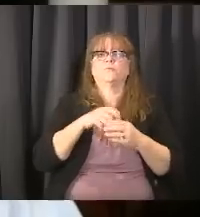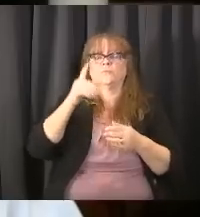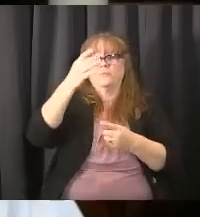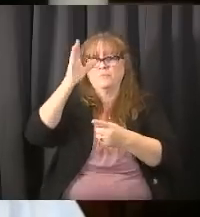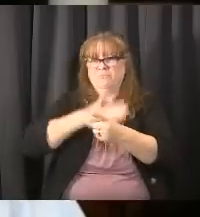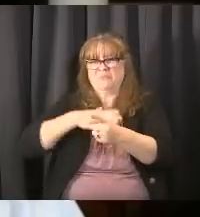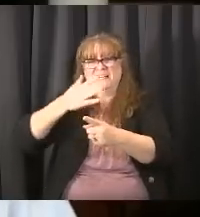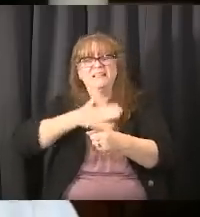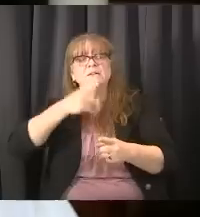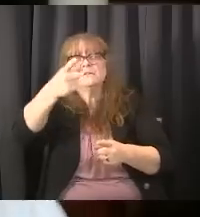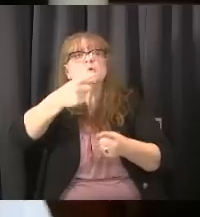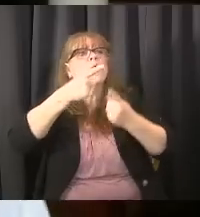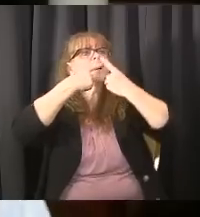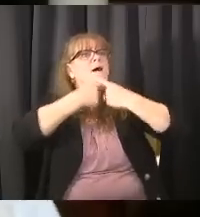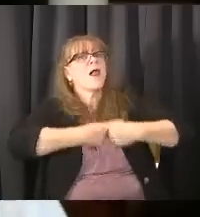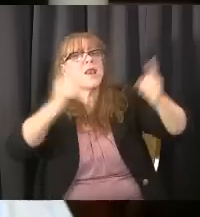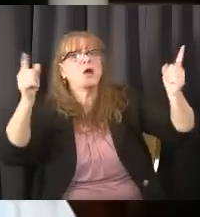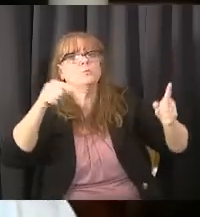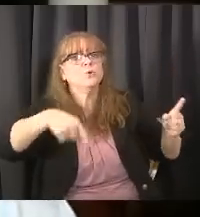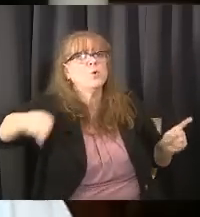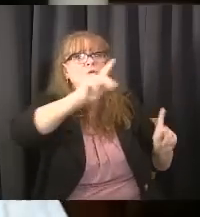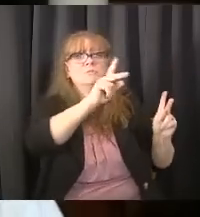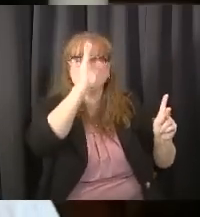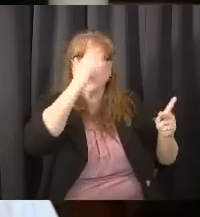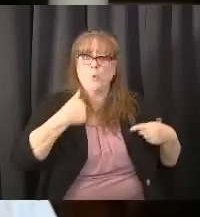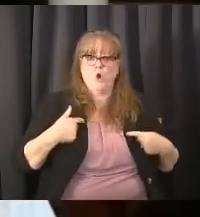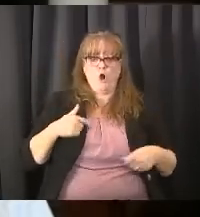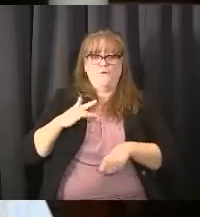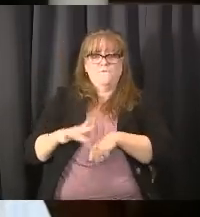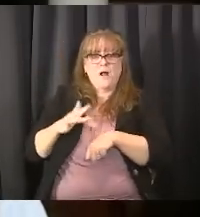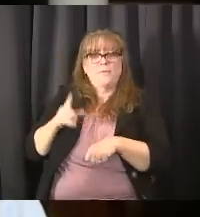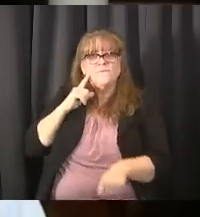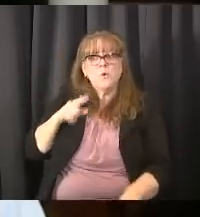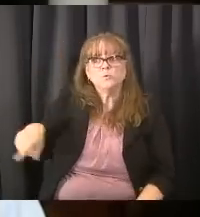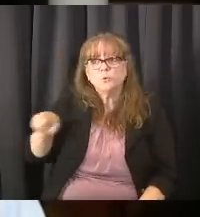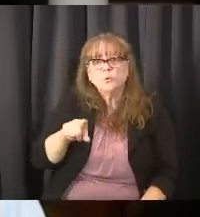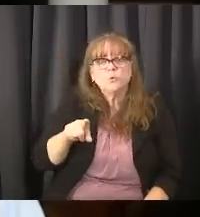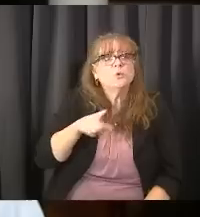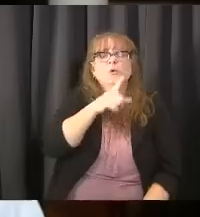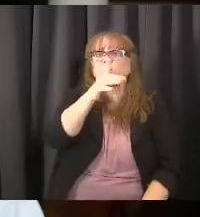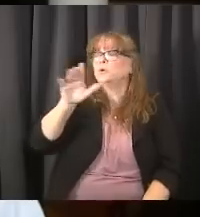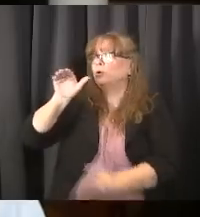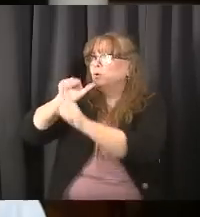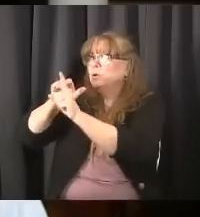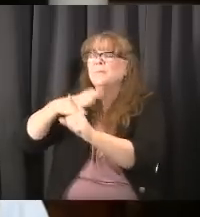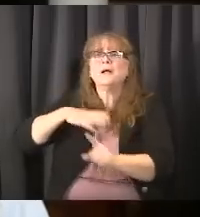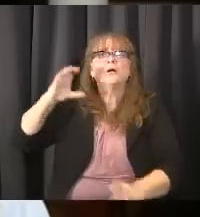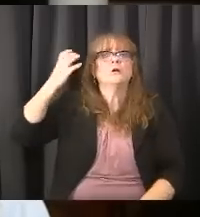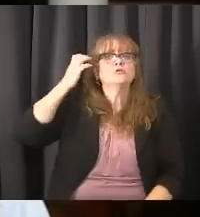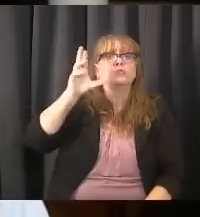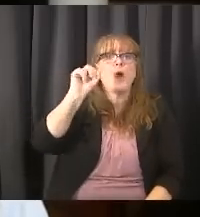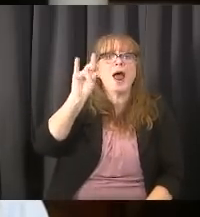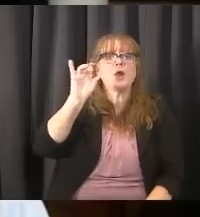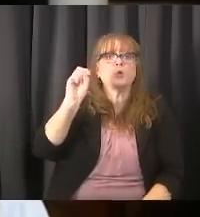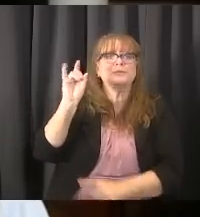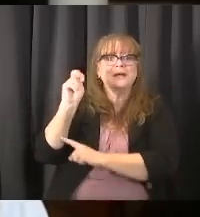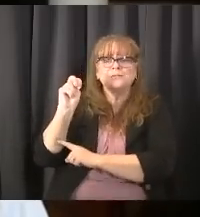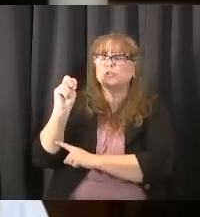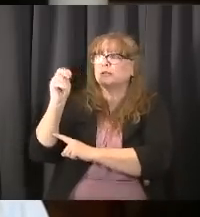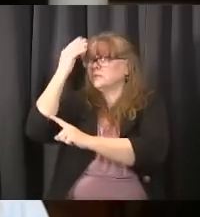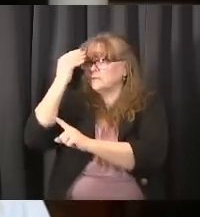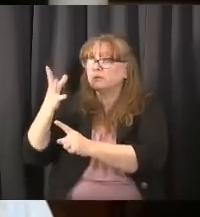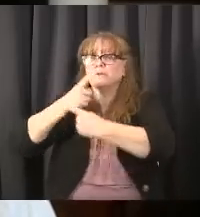radio stations, also ones that tailor to the underserved population basis in the state of Colorado. So that's fantastic